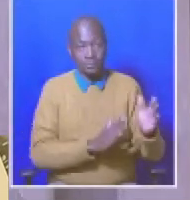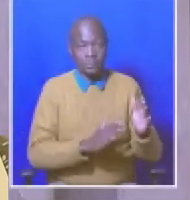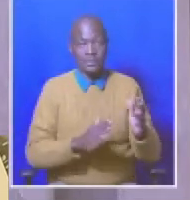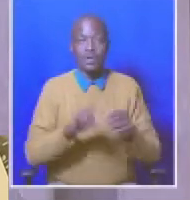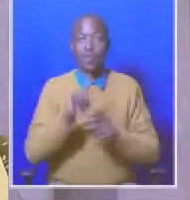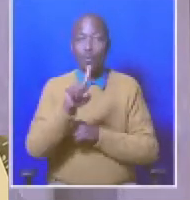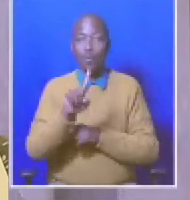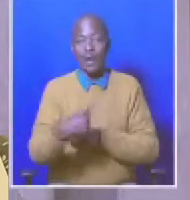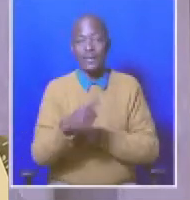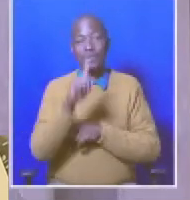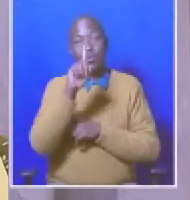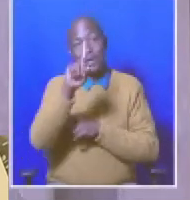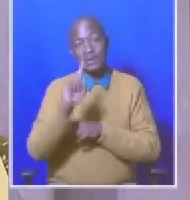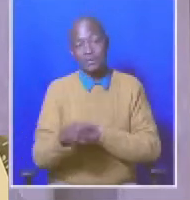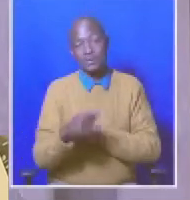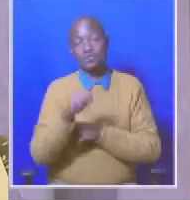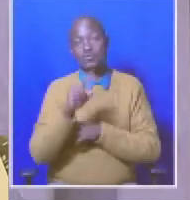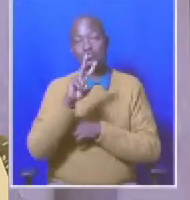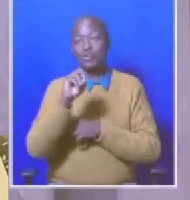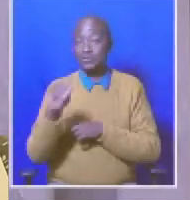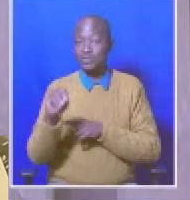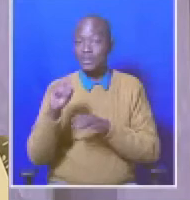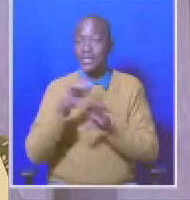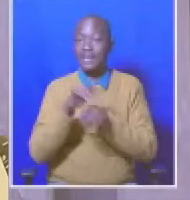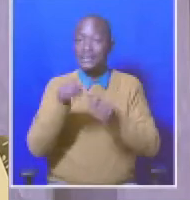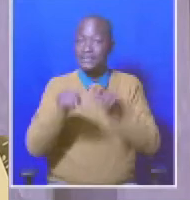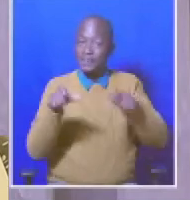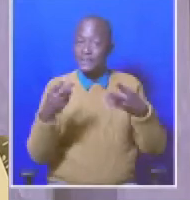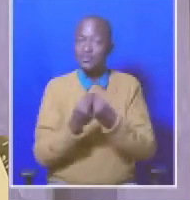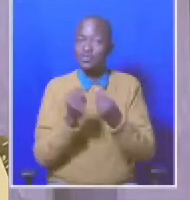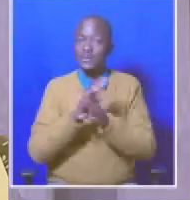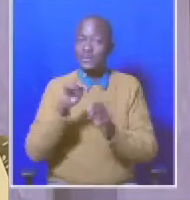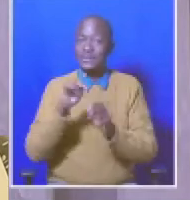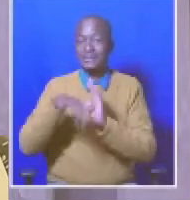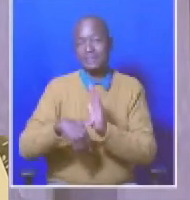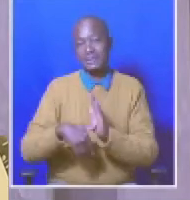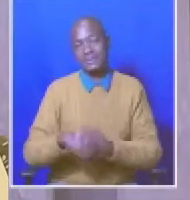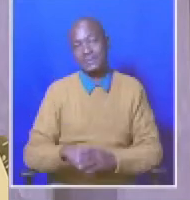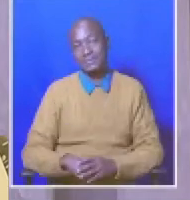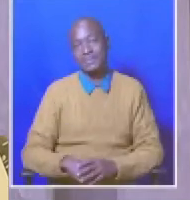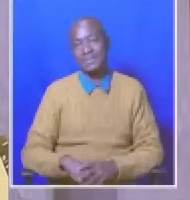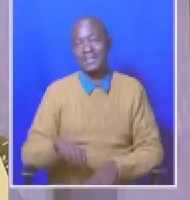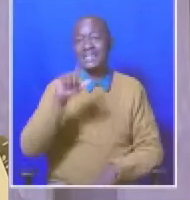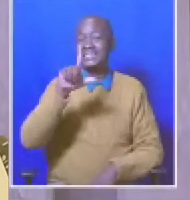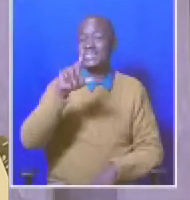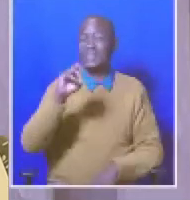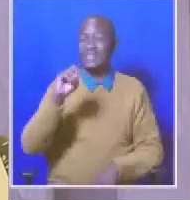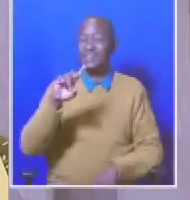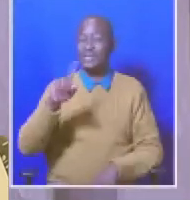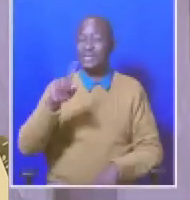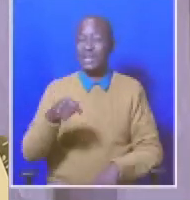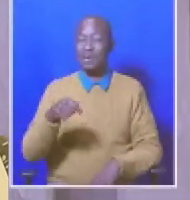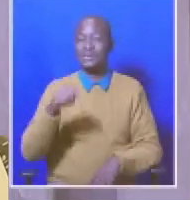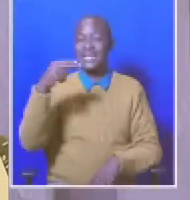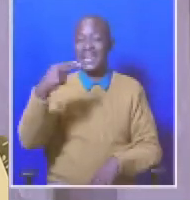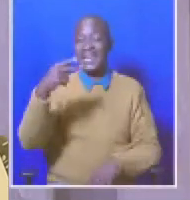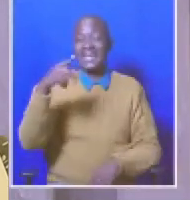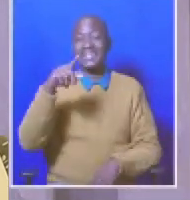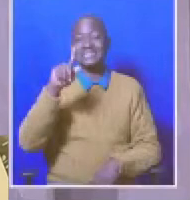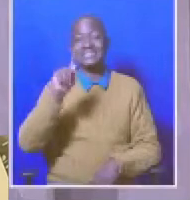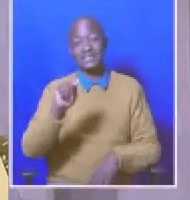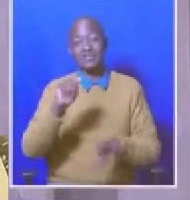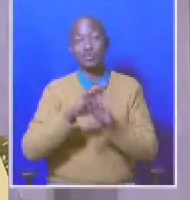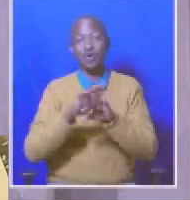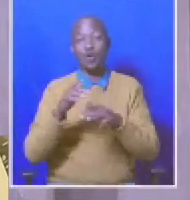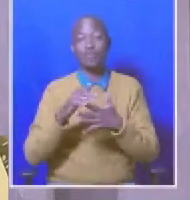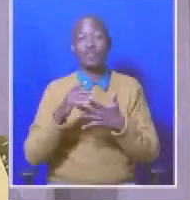1,240 households headed by people with disabilities. 700,000 hectares of state land